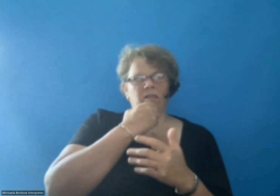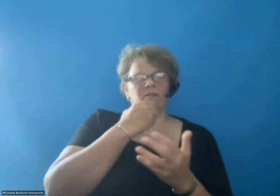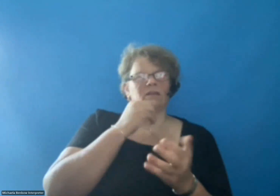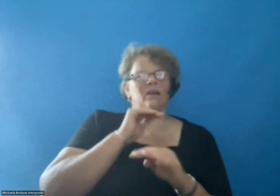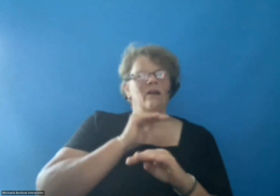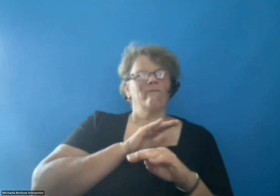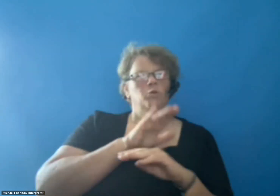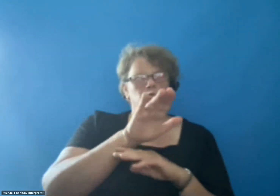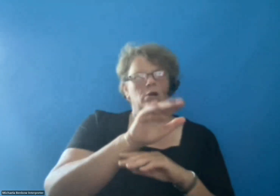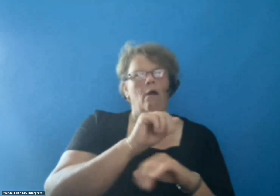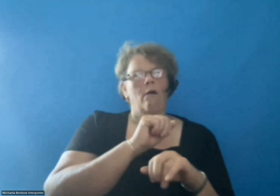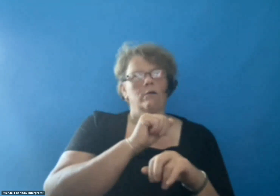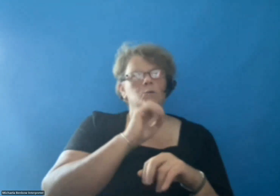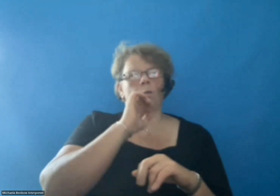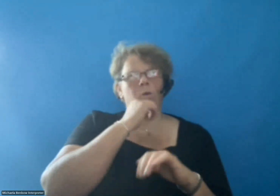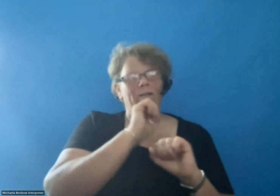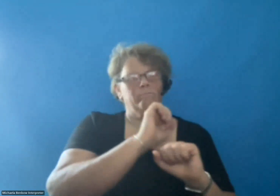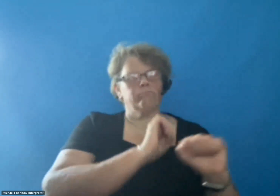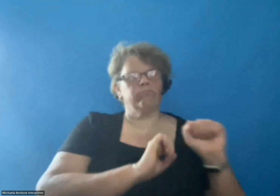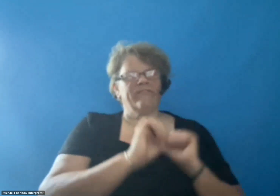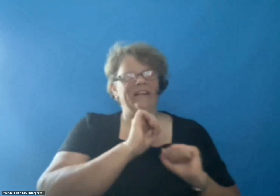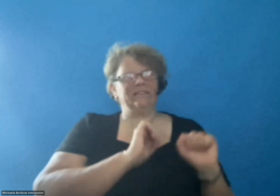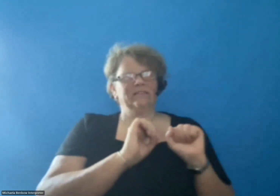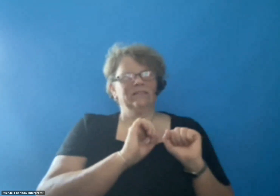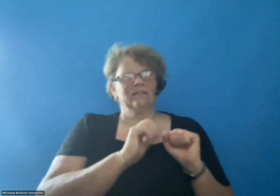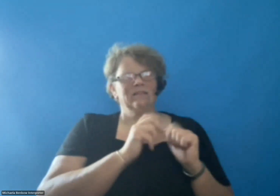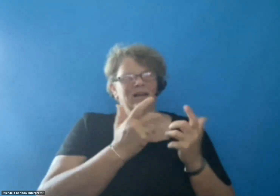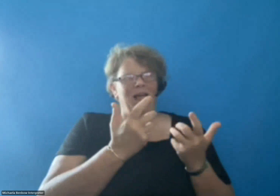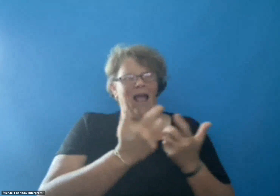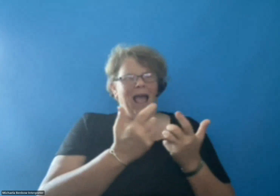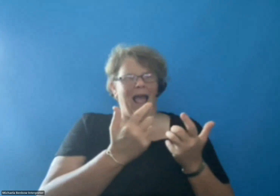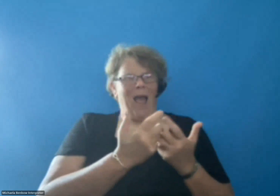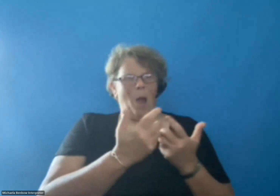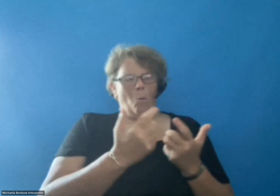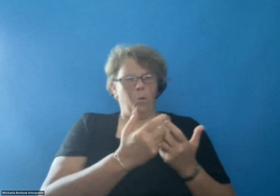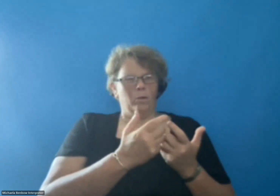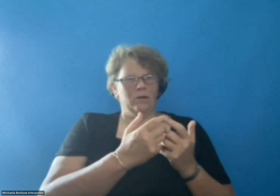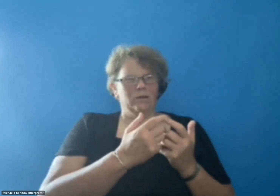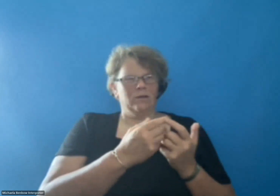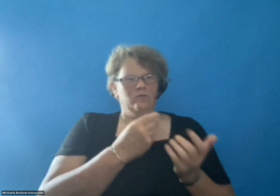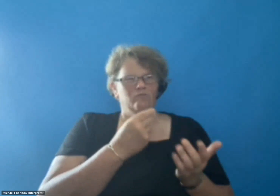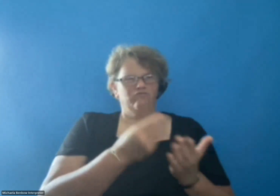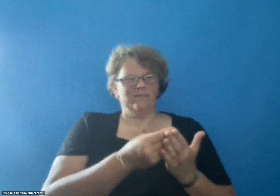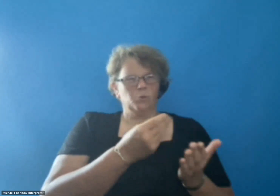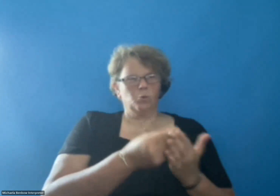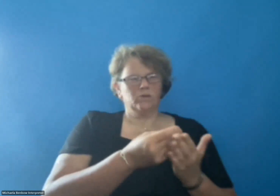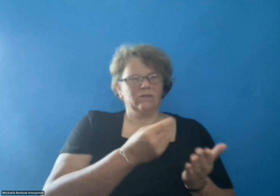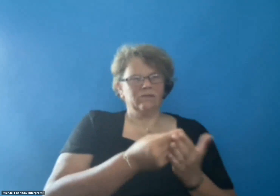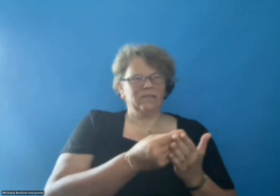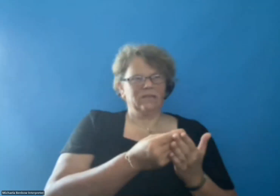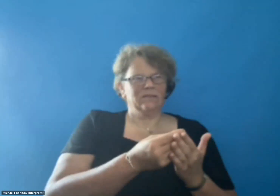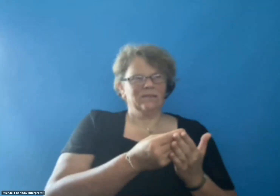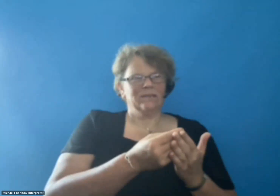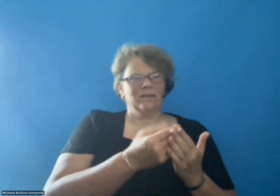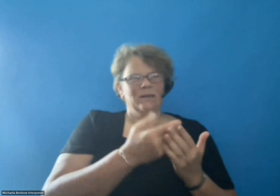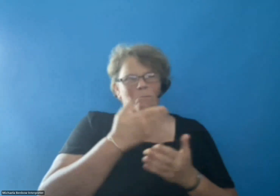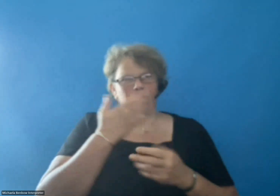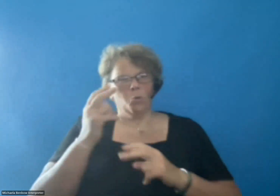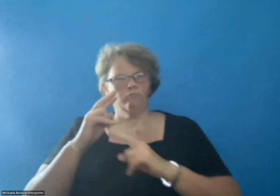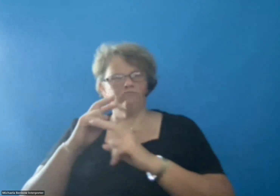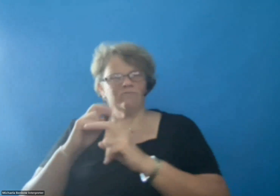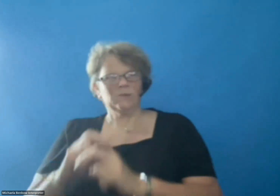on prevention. How do we prime the resource pump when coalface practitioners do not have the resource